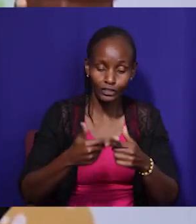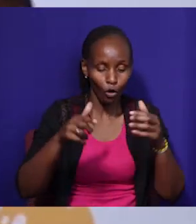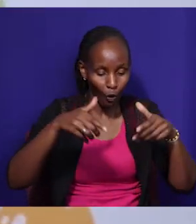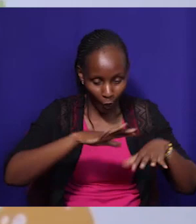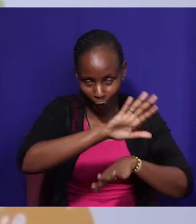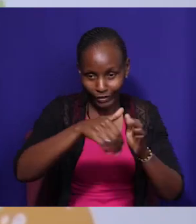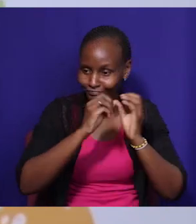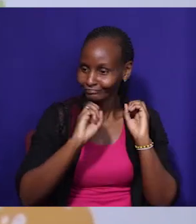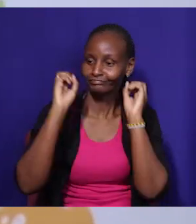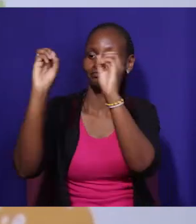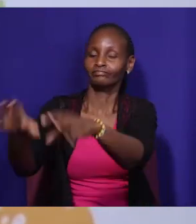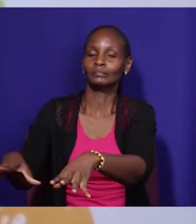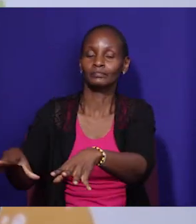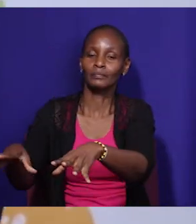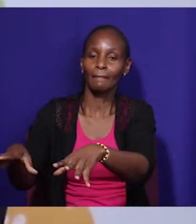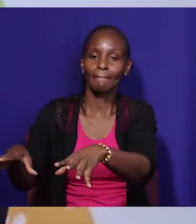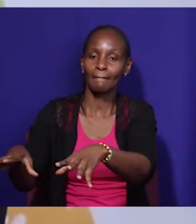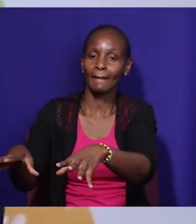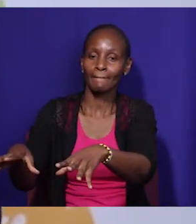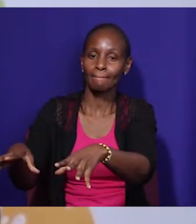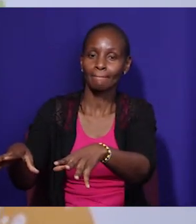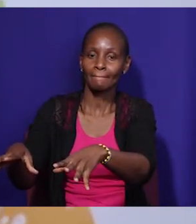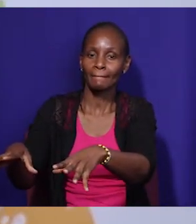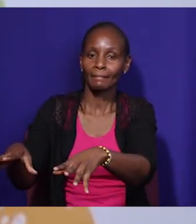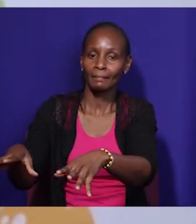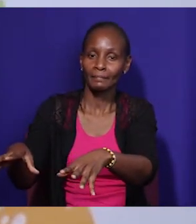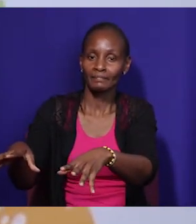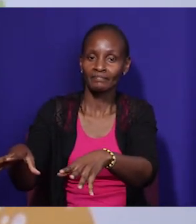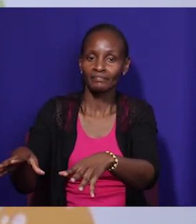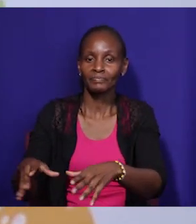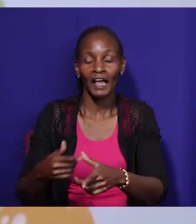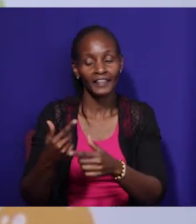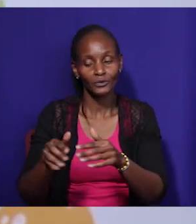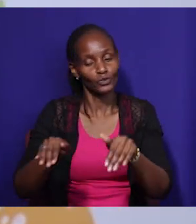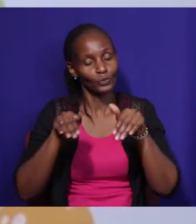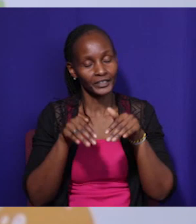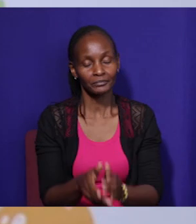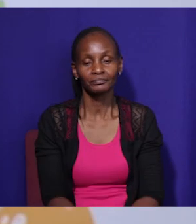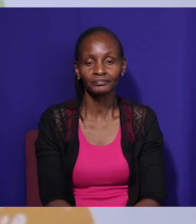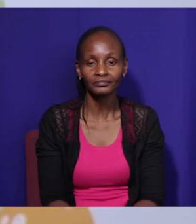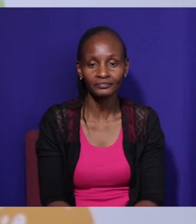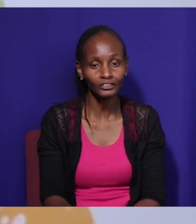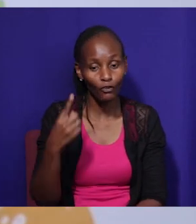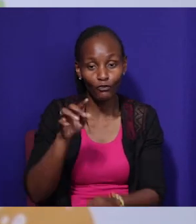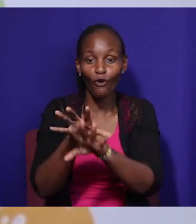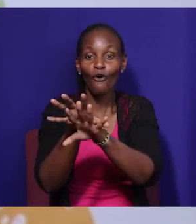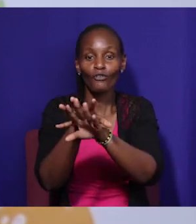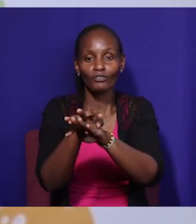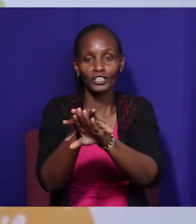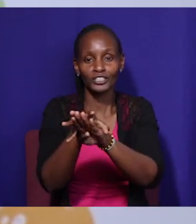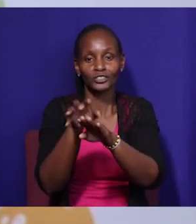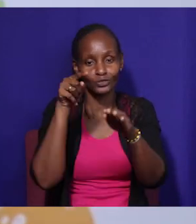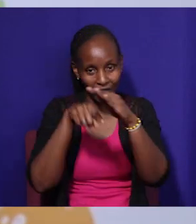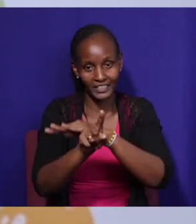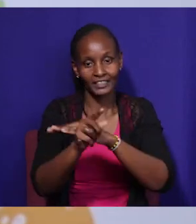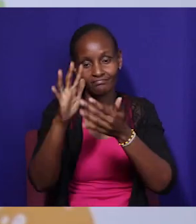all cast it out. And then we wait for some fish to get